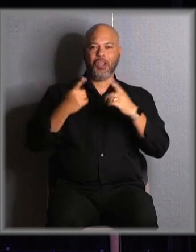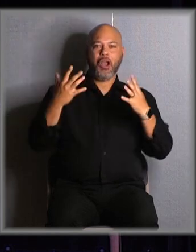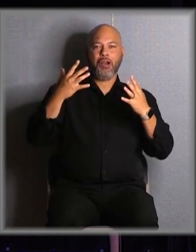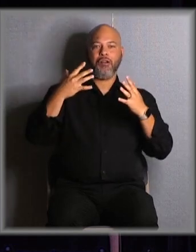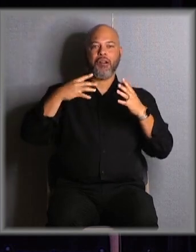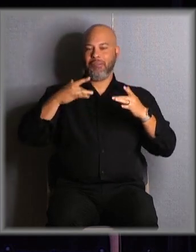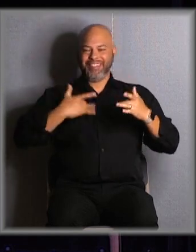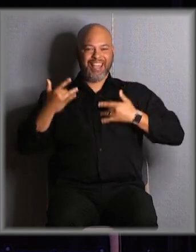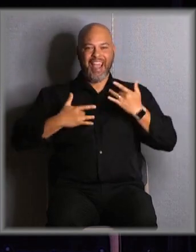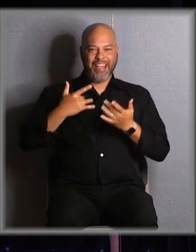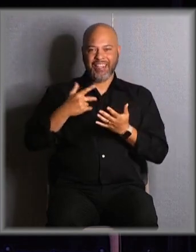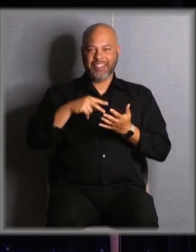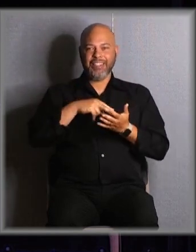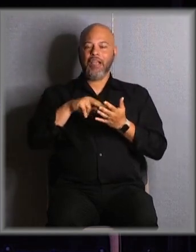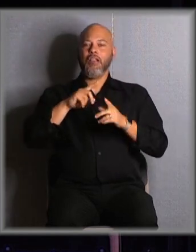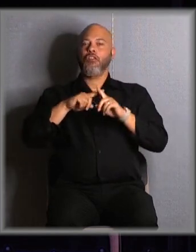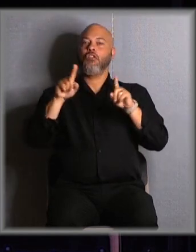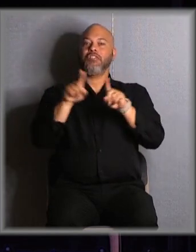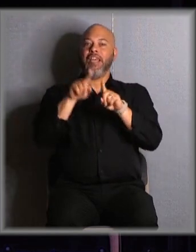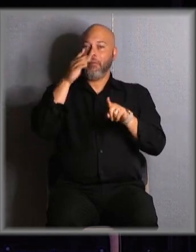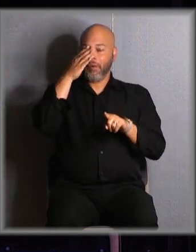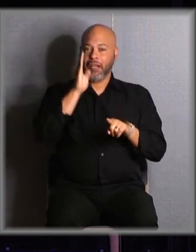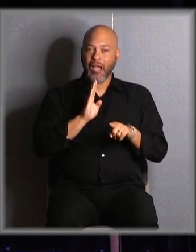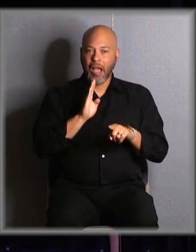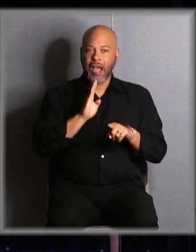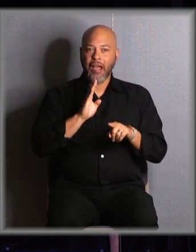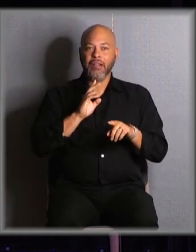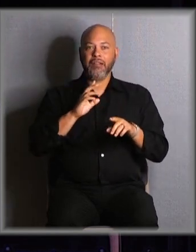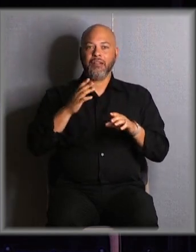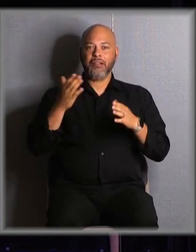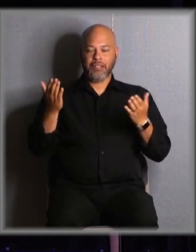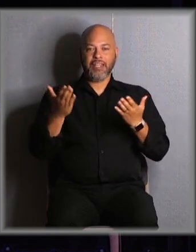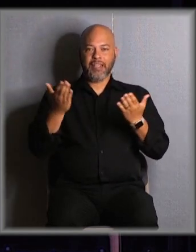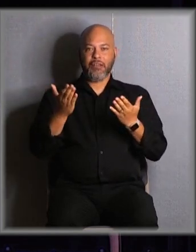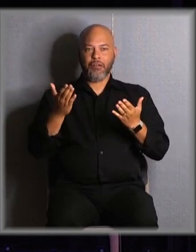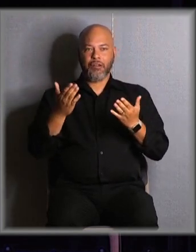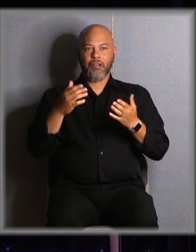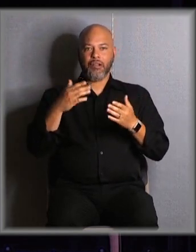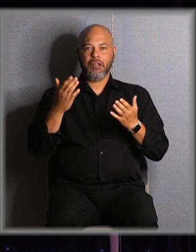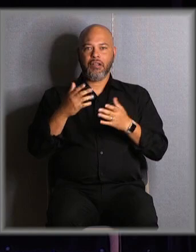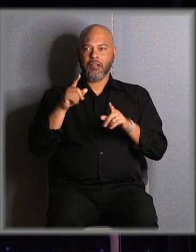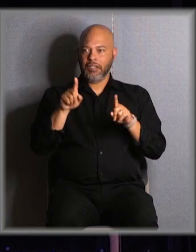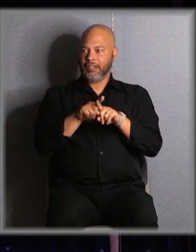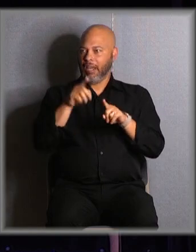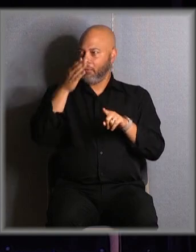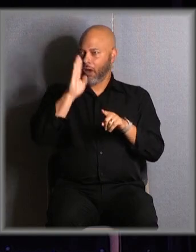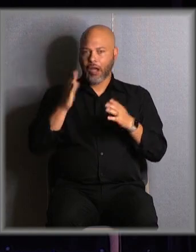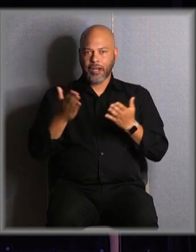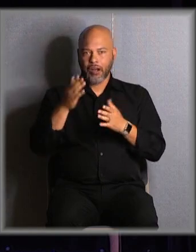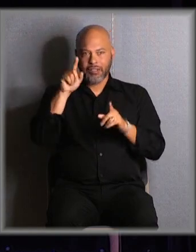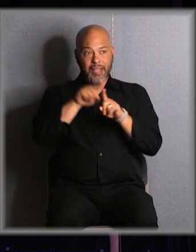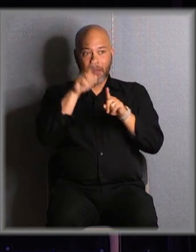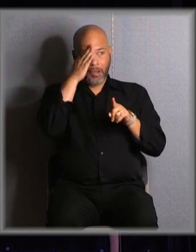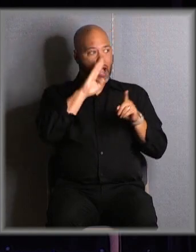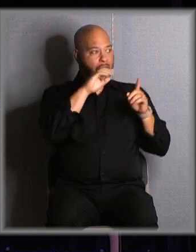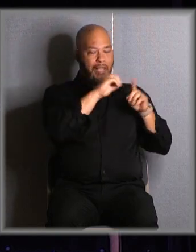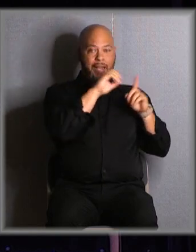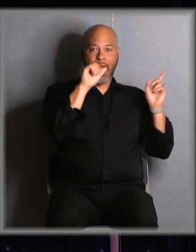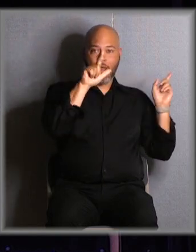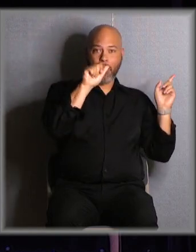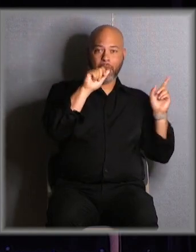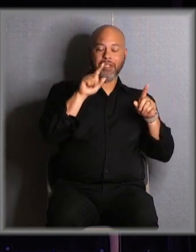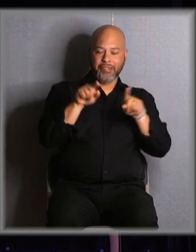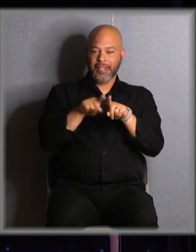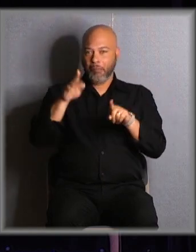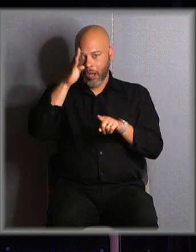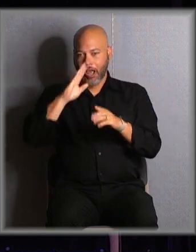So the same God that's in Selma is the same God here at Clark's. Was that right? Amen. So we just going to let God be